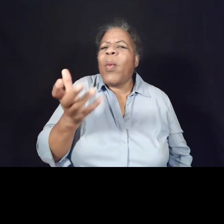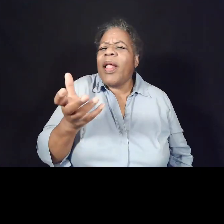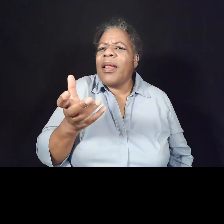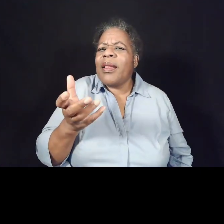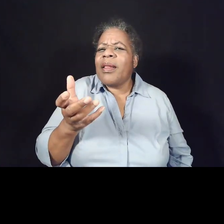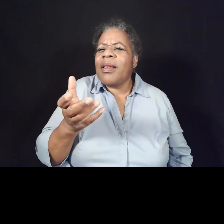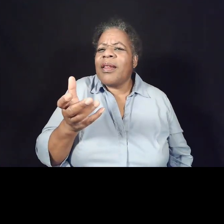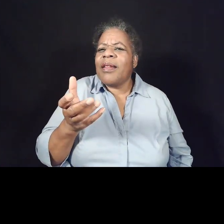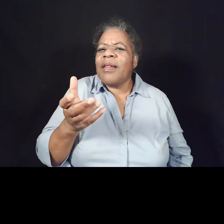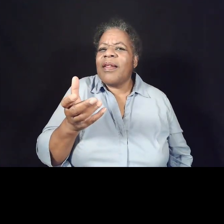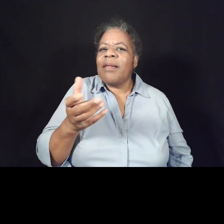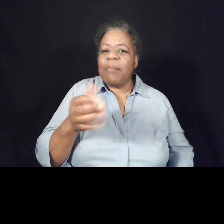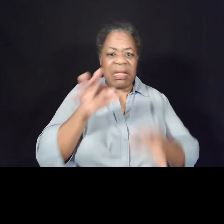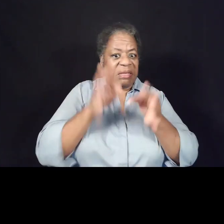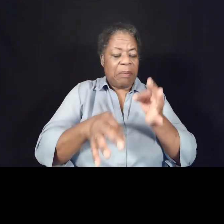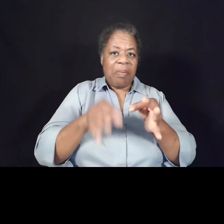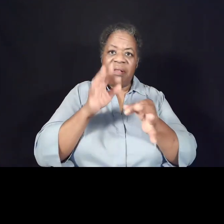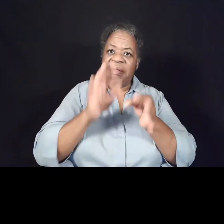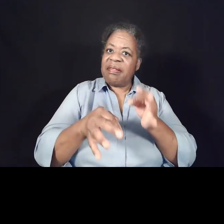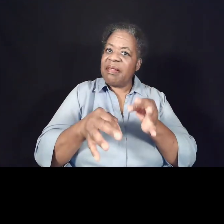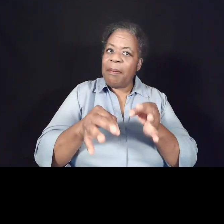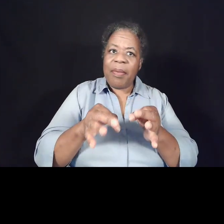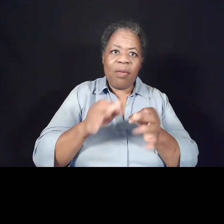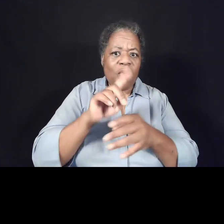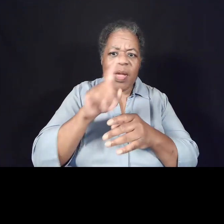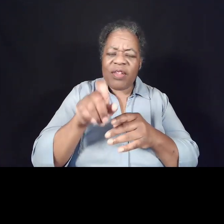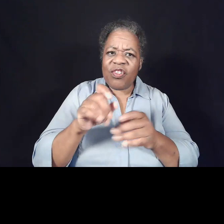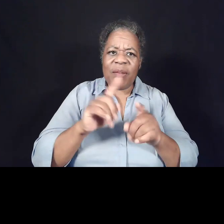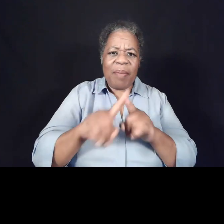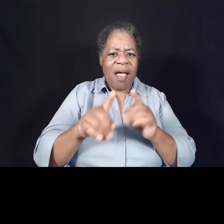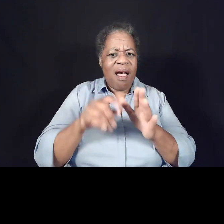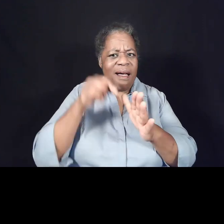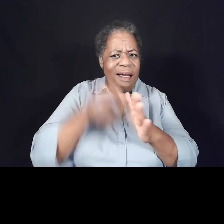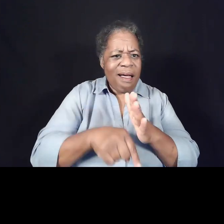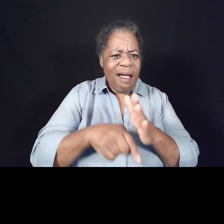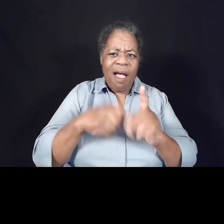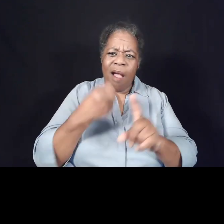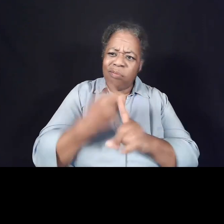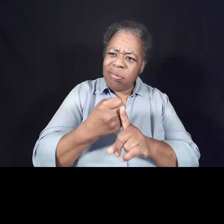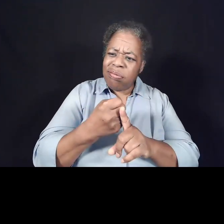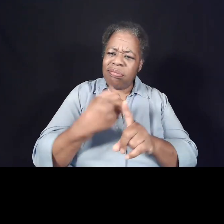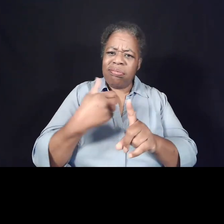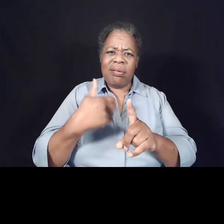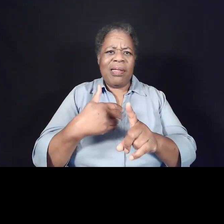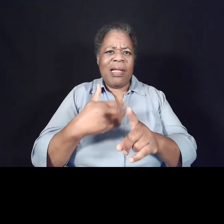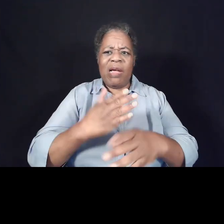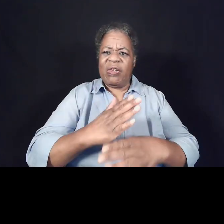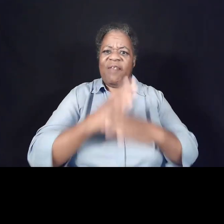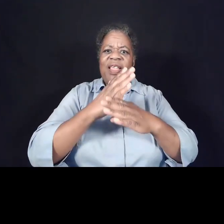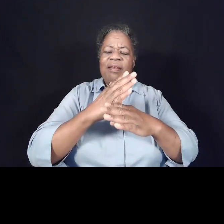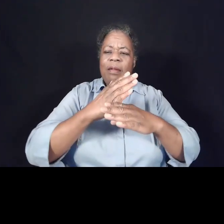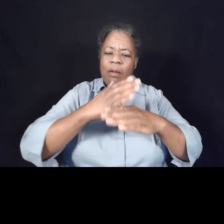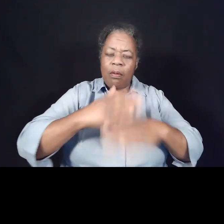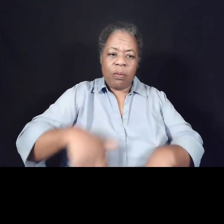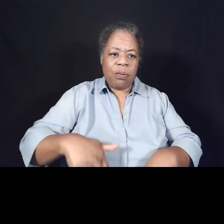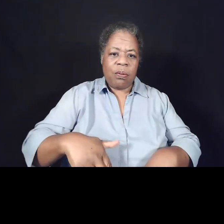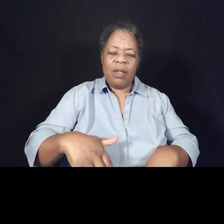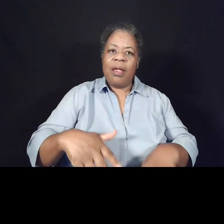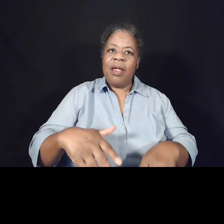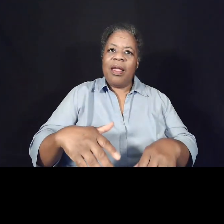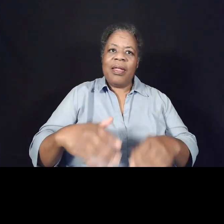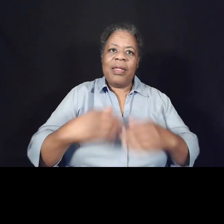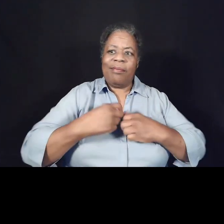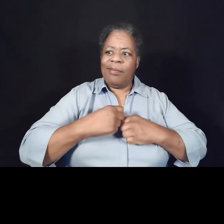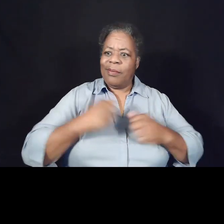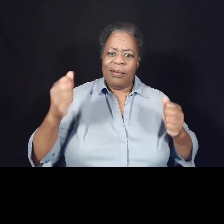It's a simple question, but it's so provocative. It penetrates our defenses and our posturing. It exposes what's